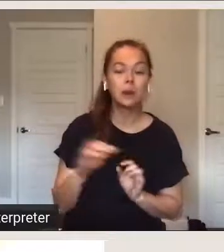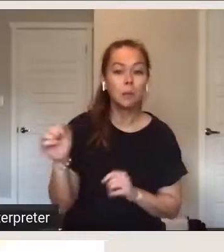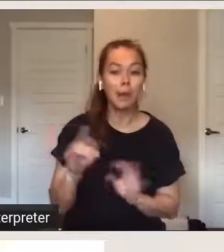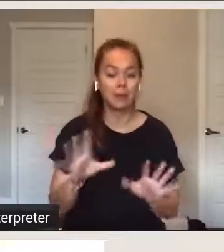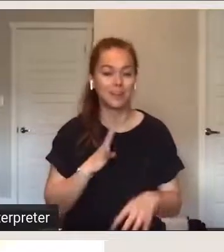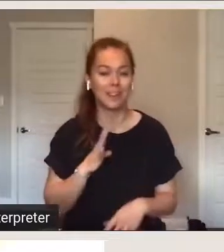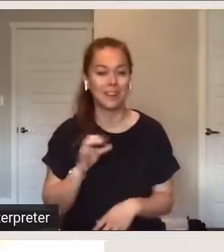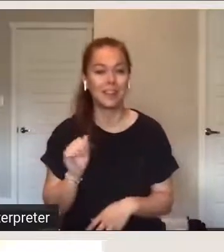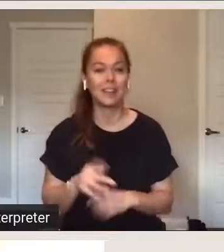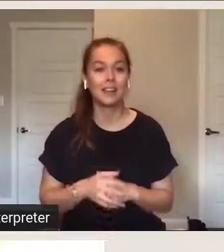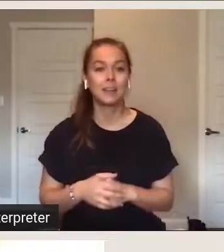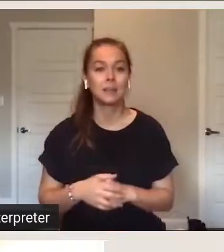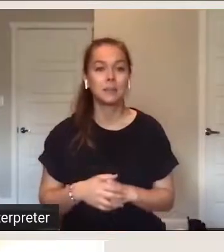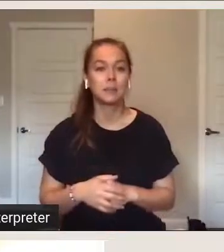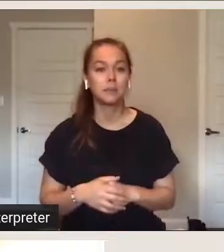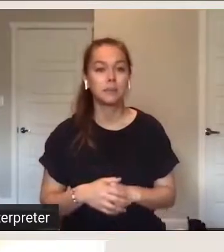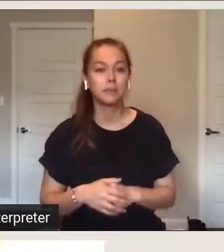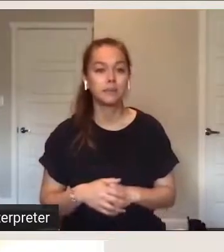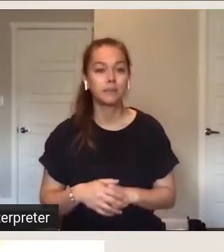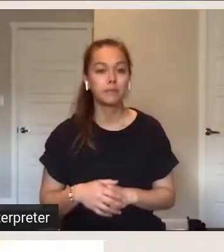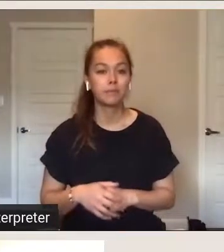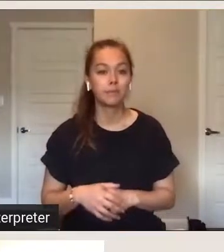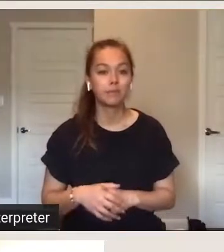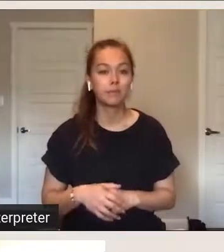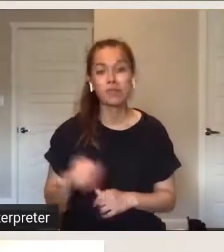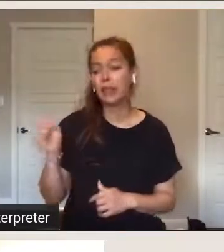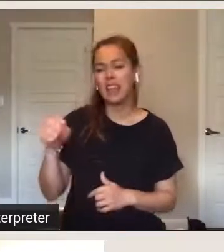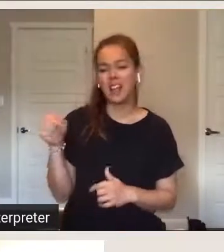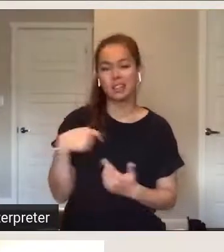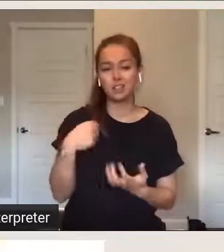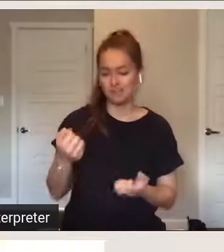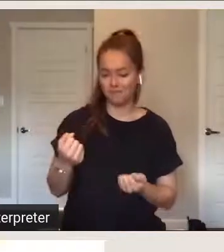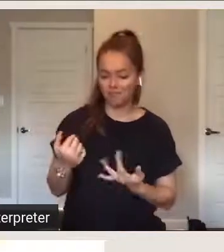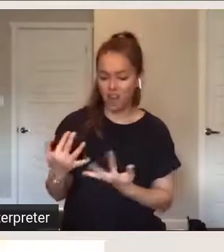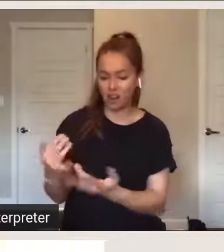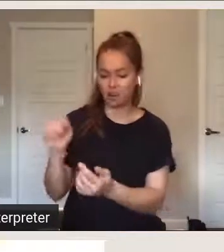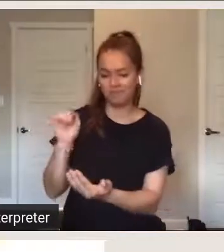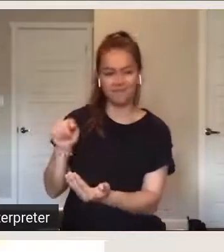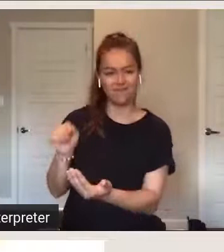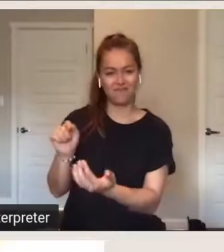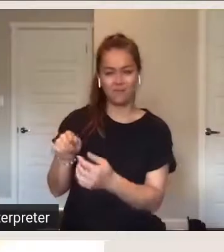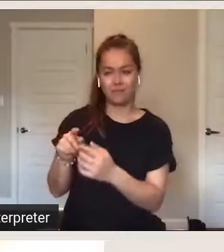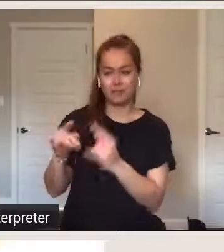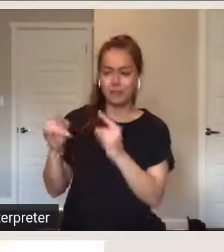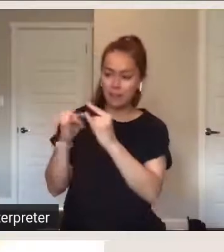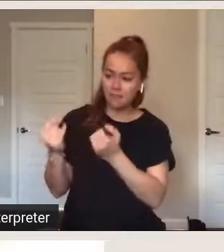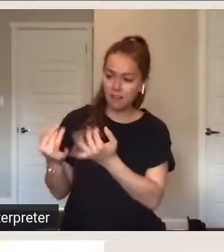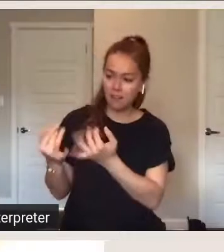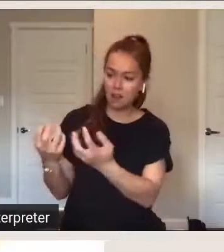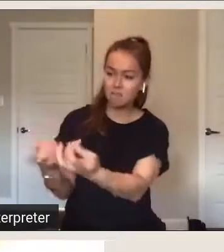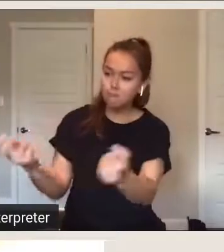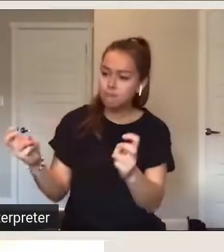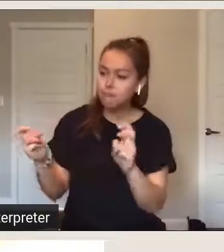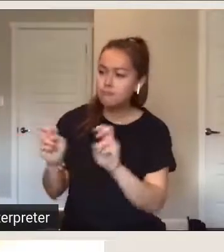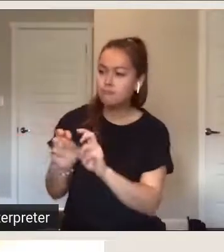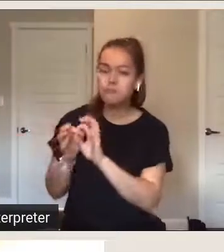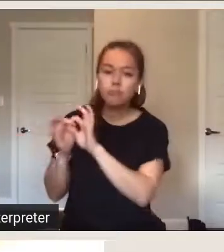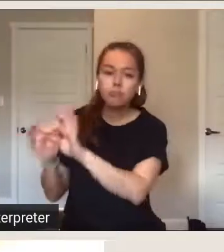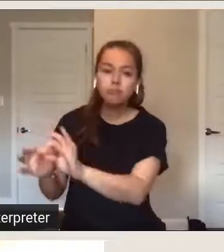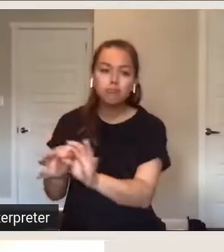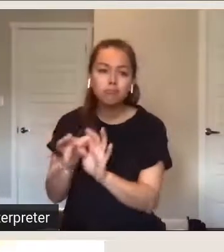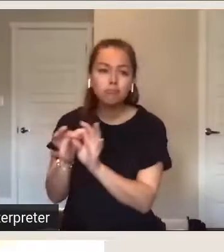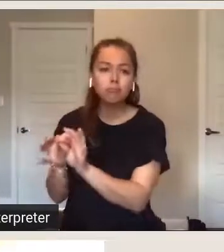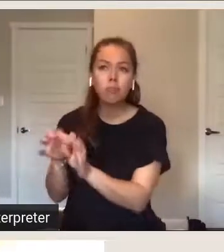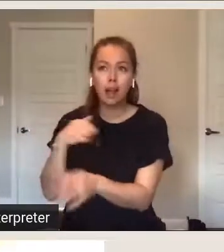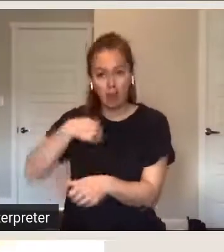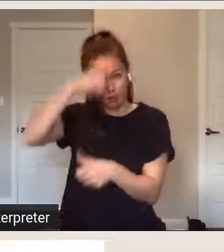back. And yes, this, I was just saying like fire, a campfire being really kind of connected to my visceral memory